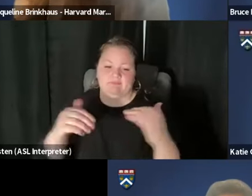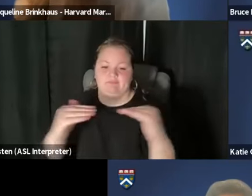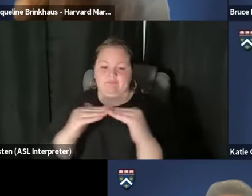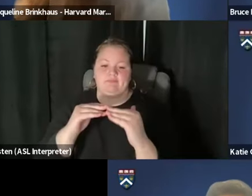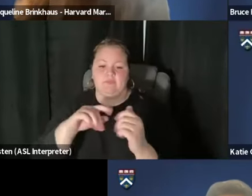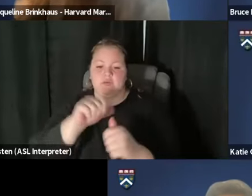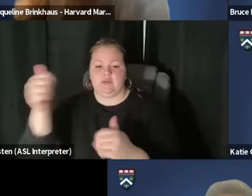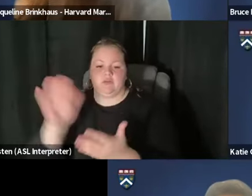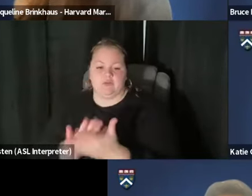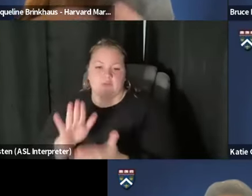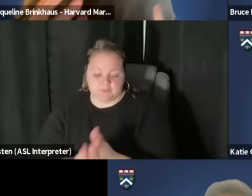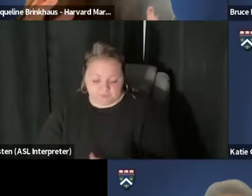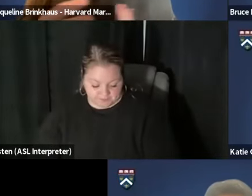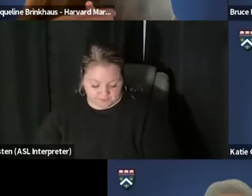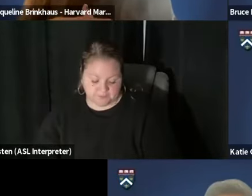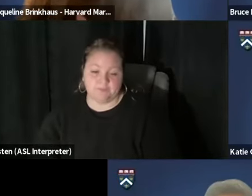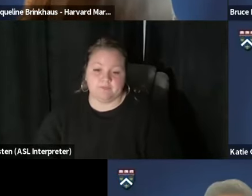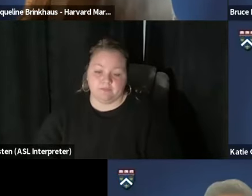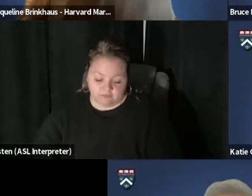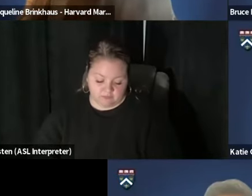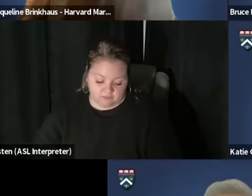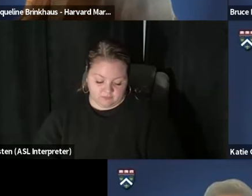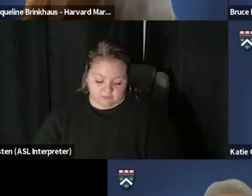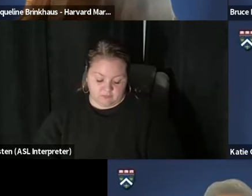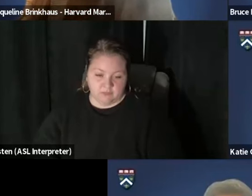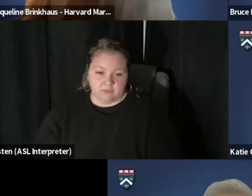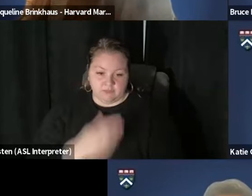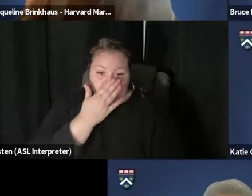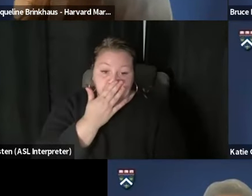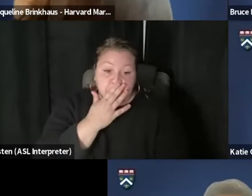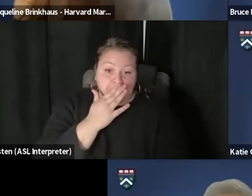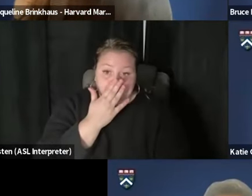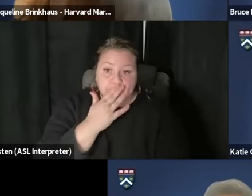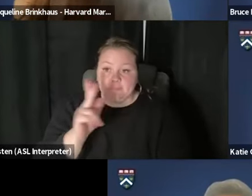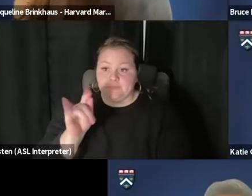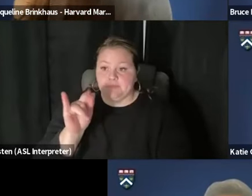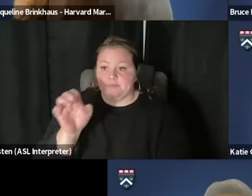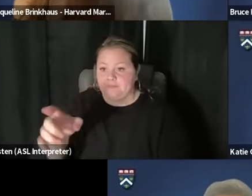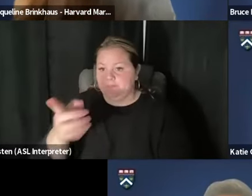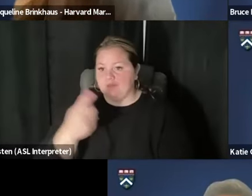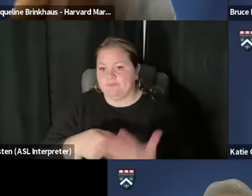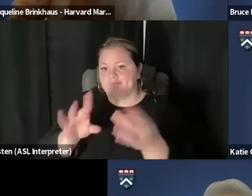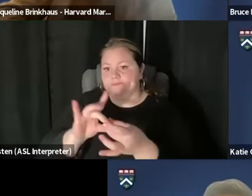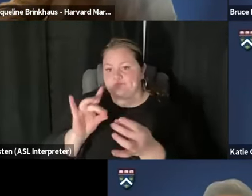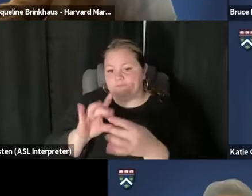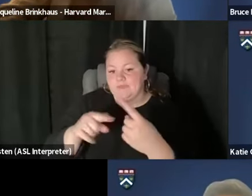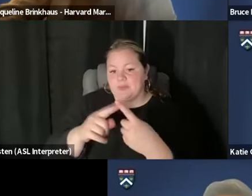Thanks, Nikita. And Katie, what would you say is one of the highlights for you of working with our technology students?